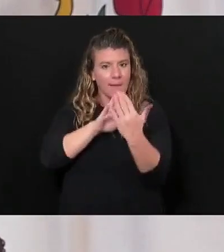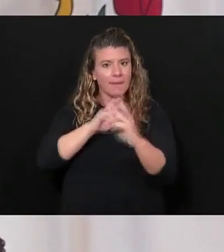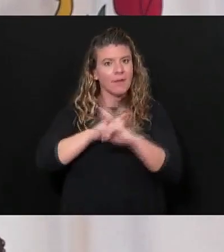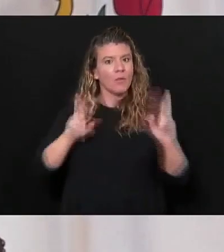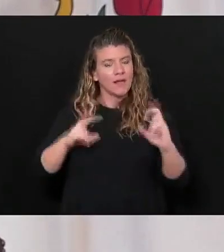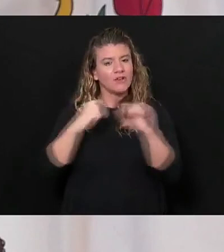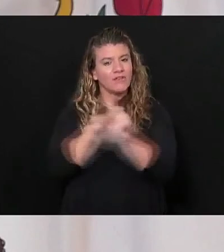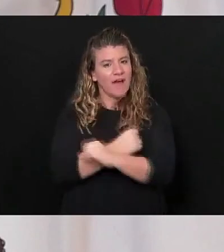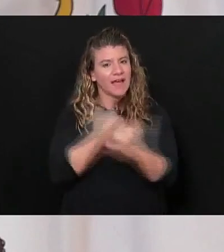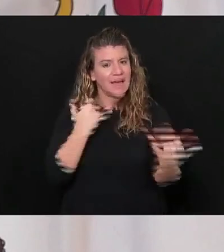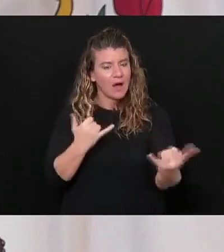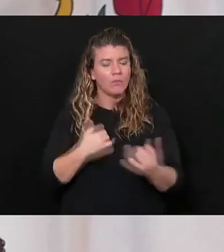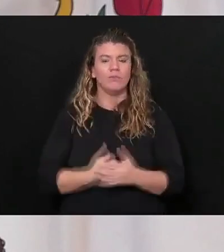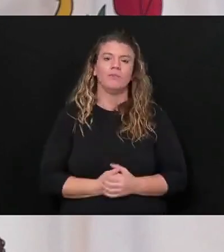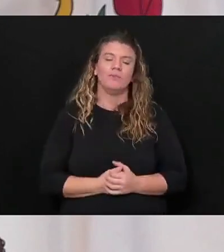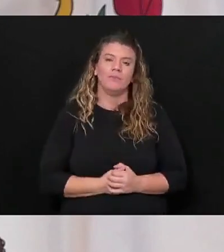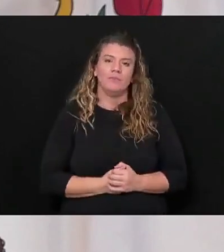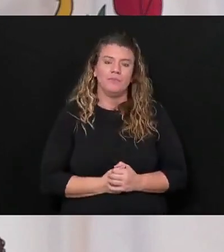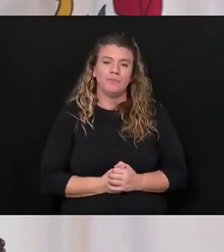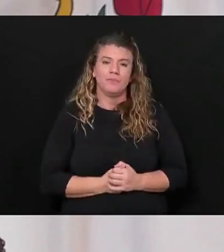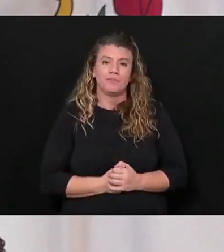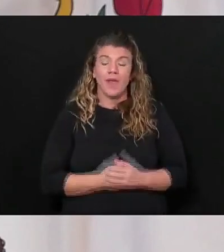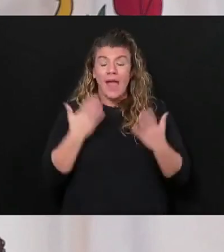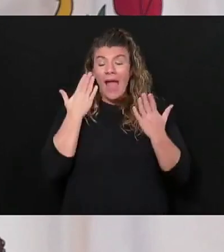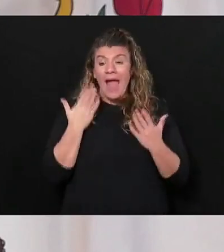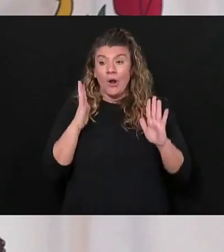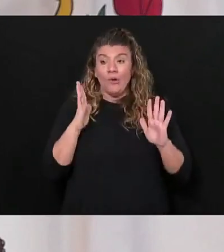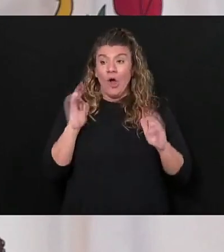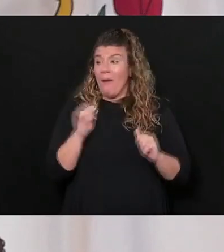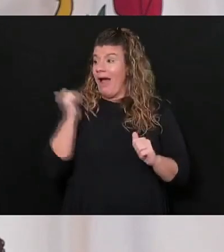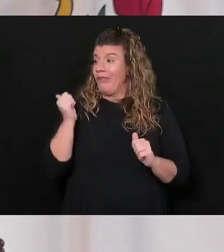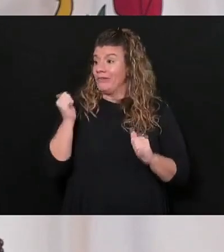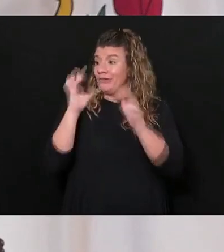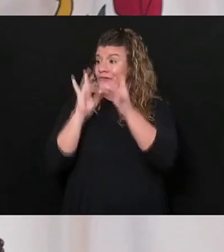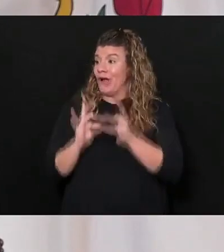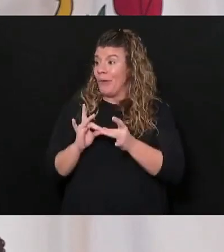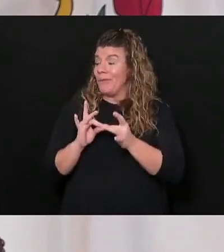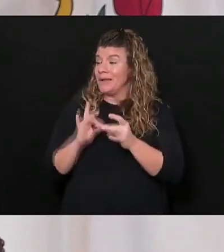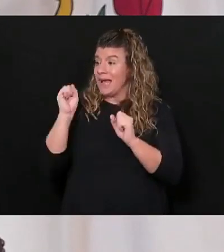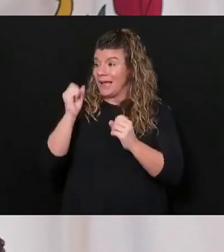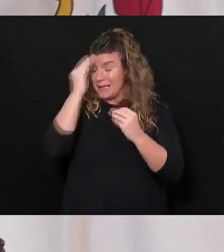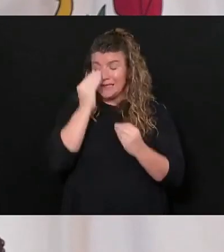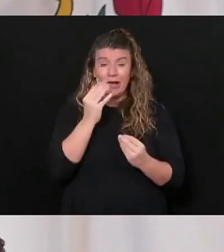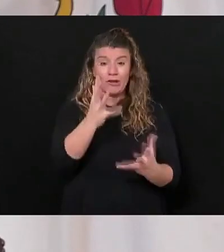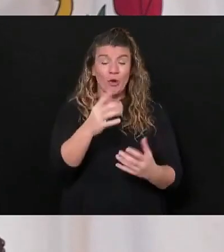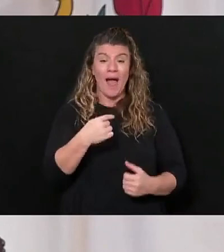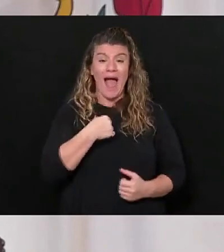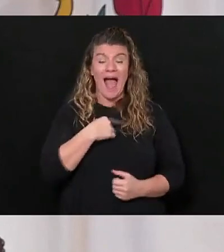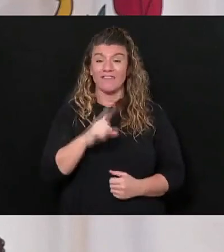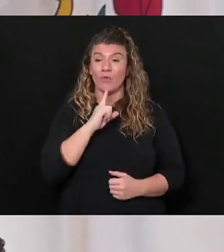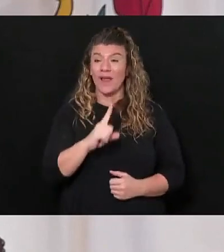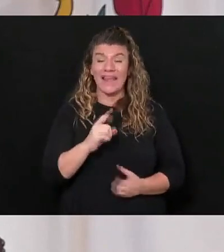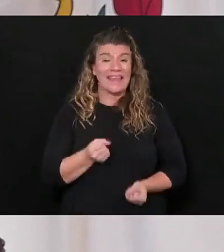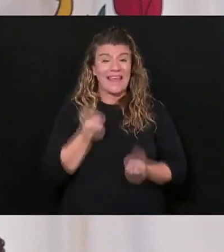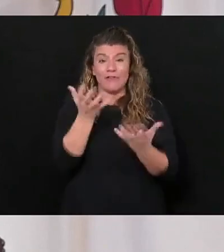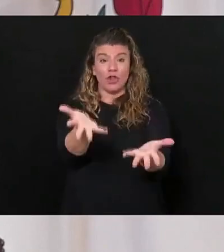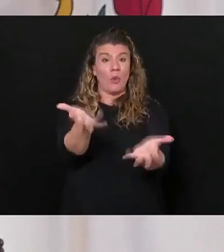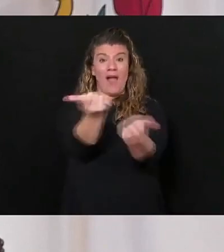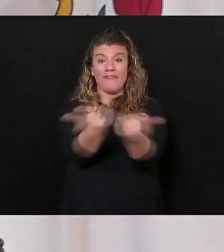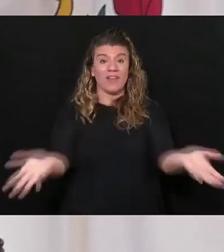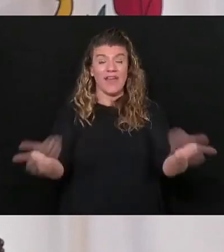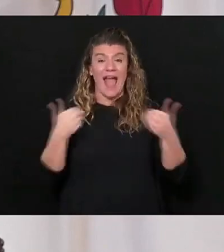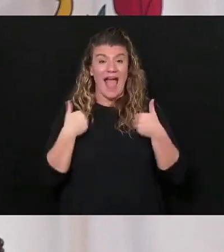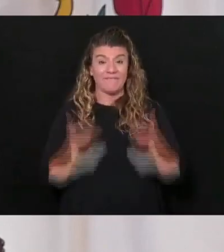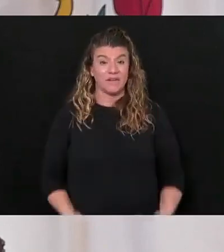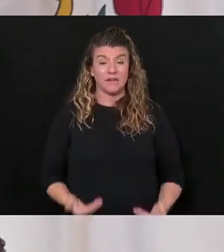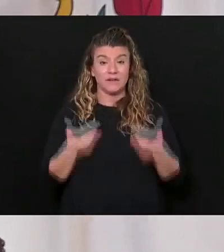now. I don't know what else I can do. I have given it every single thing that I have. I